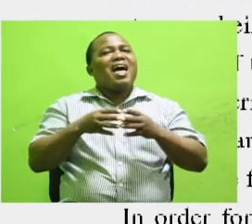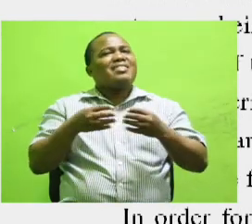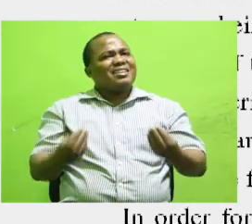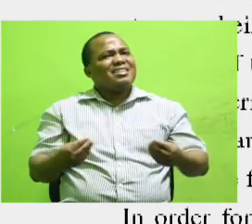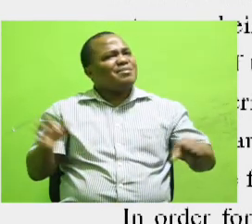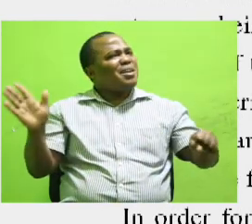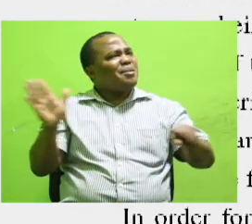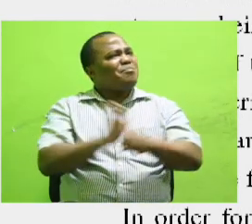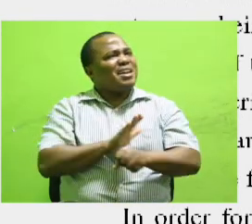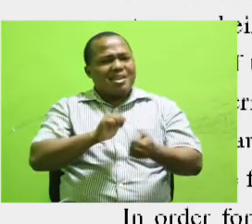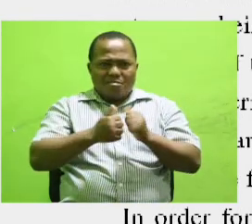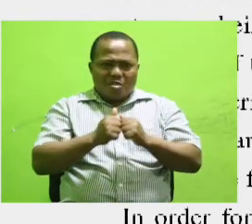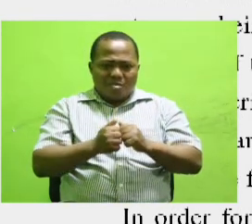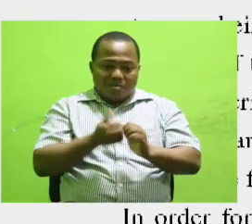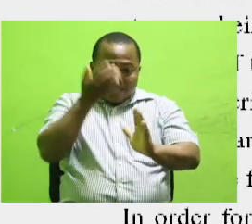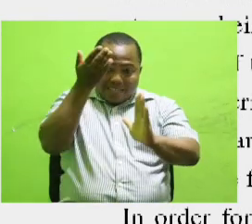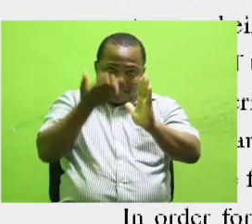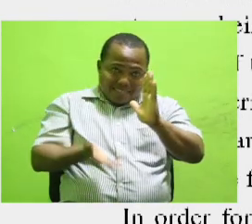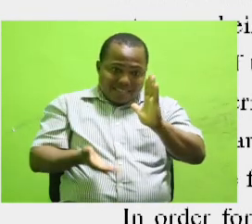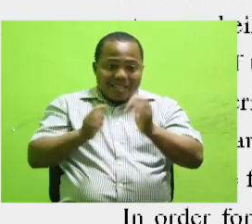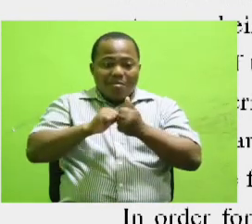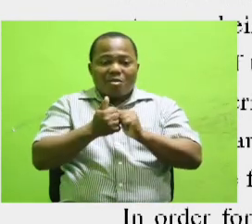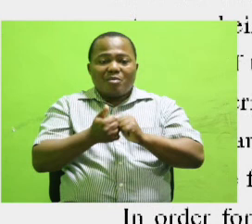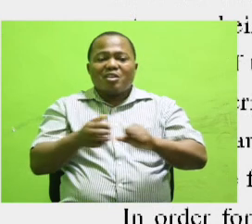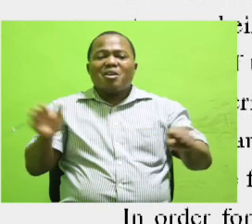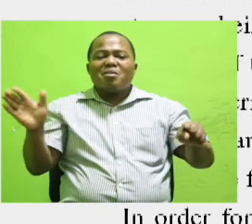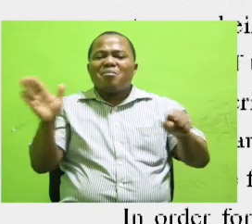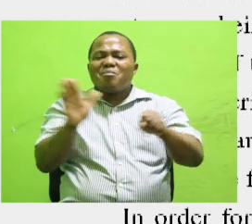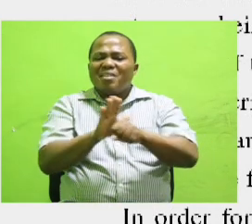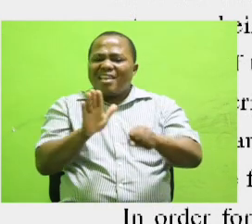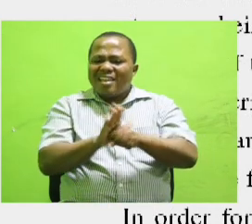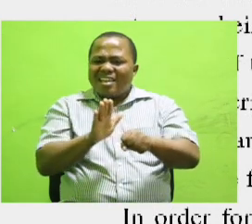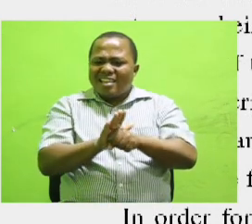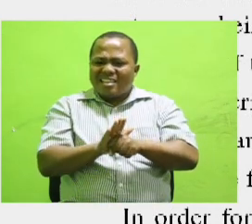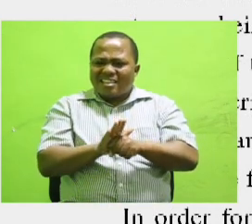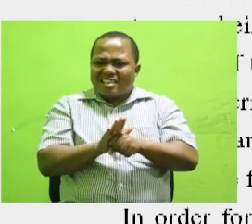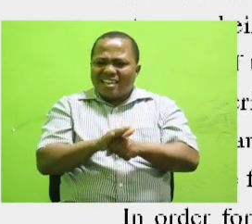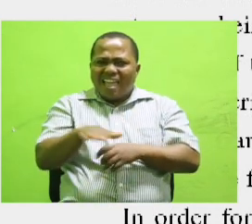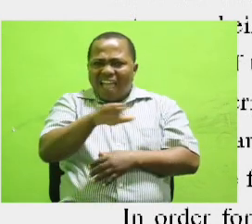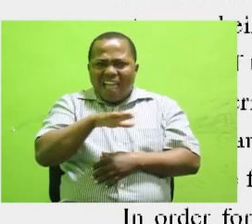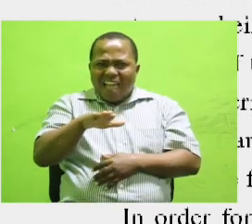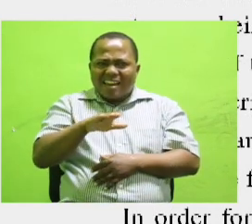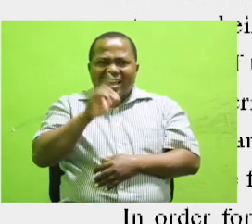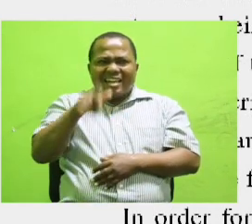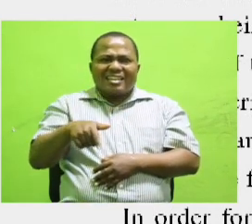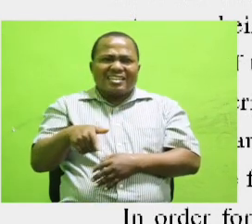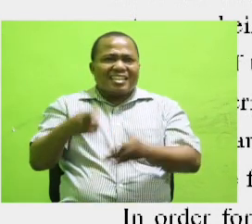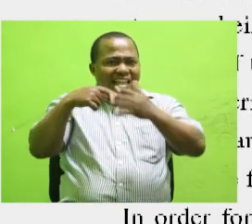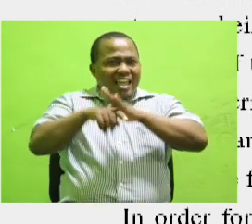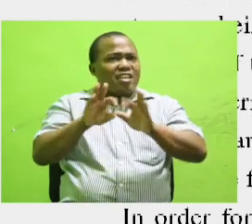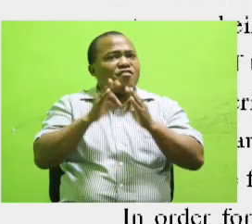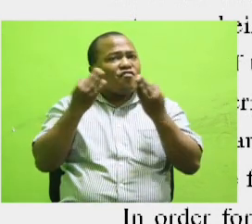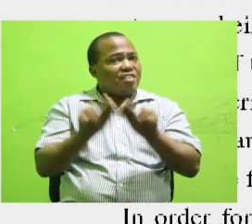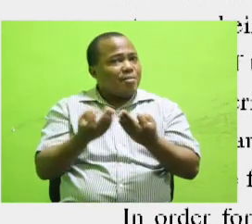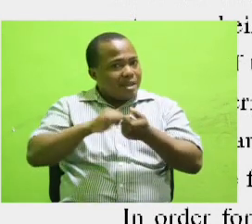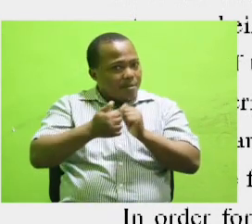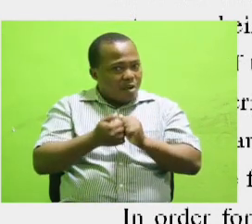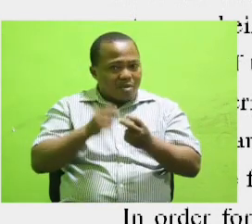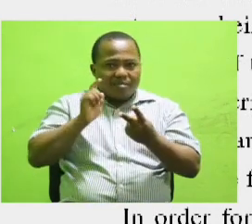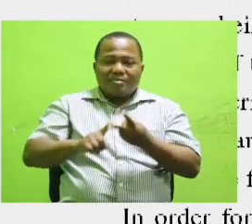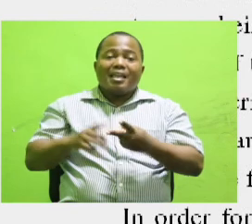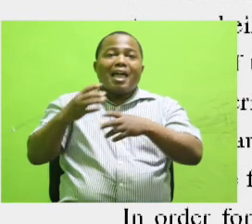problems. These problems are usually depicted through many outlets, such as problems which face the family, problems which face